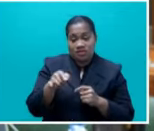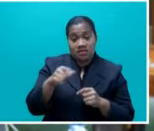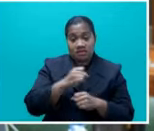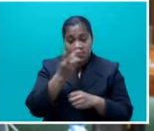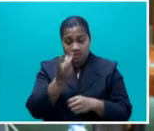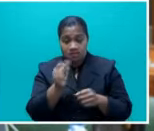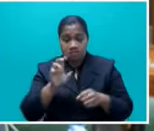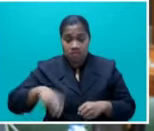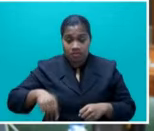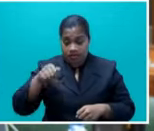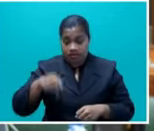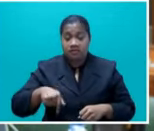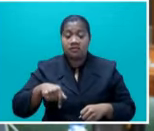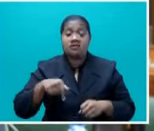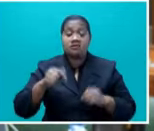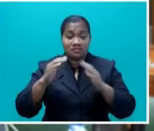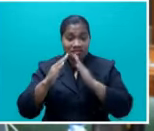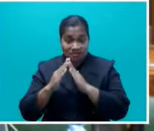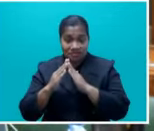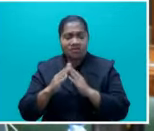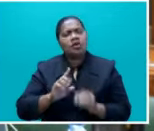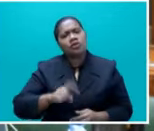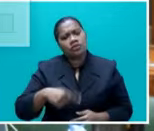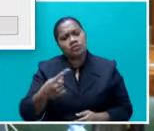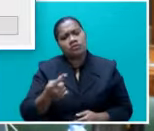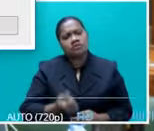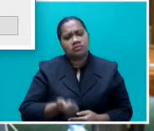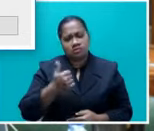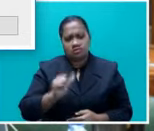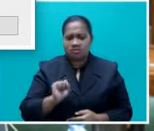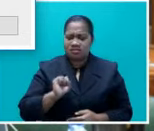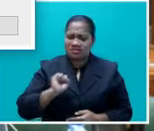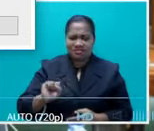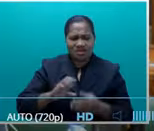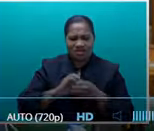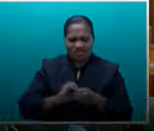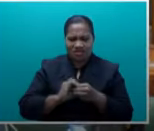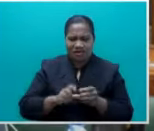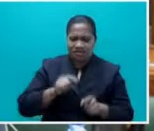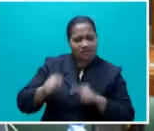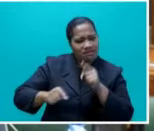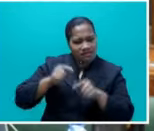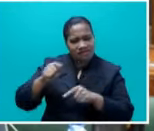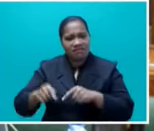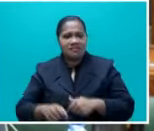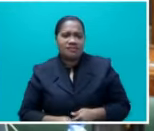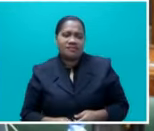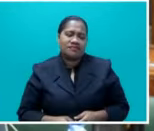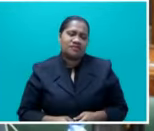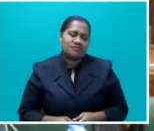August Parliament continued with their usual rhetoric to criticize and oppose for the sake of